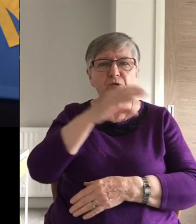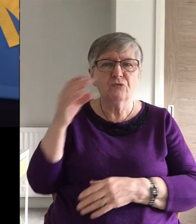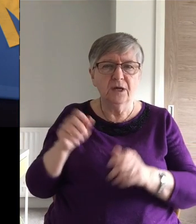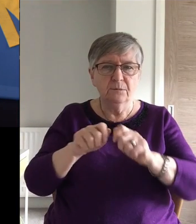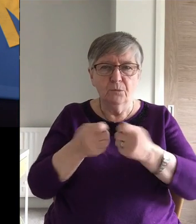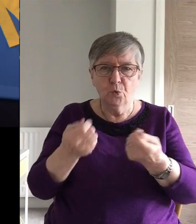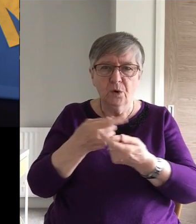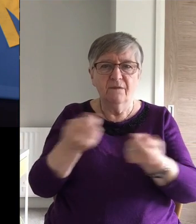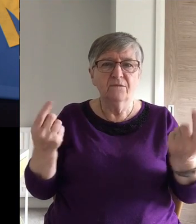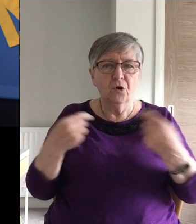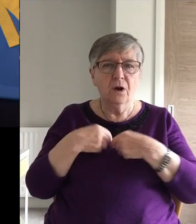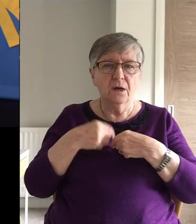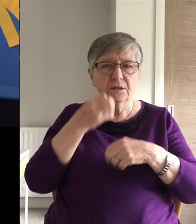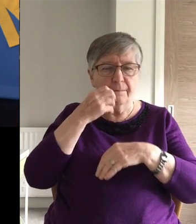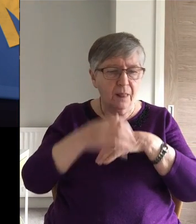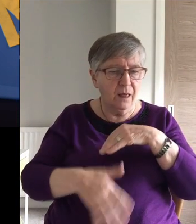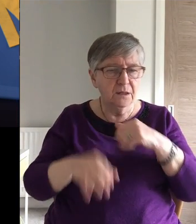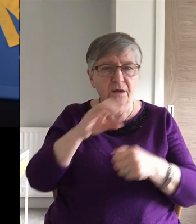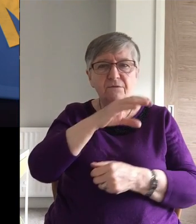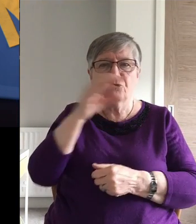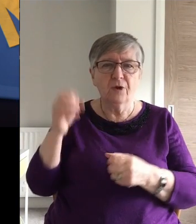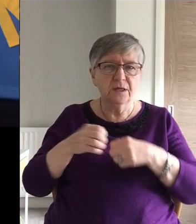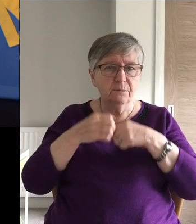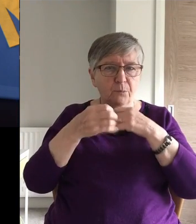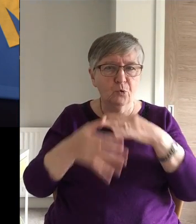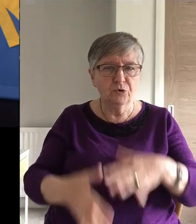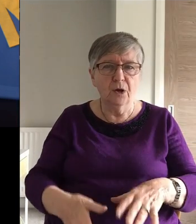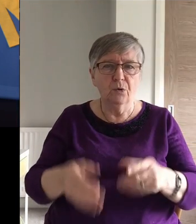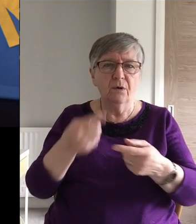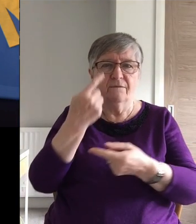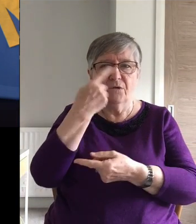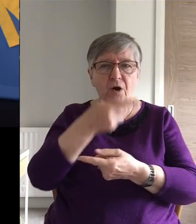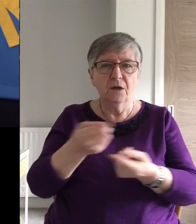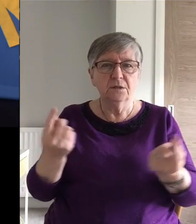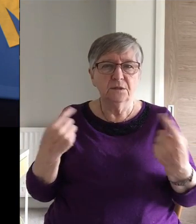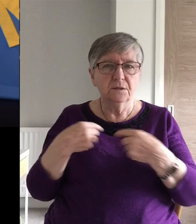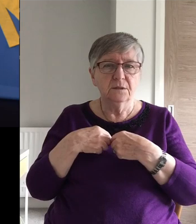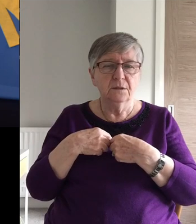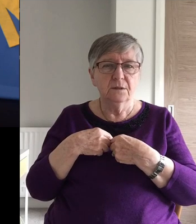broken for us, the blood of Christ poured out for us.